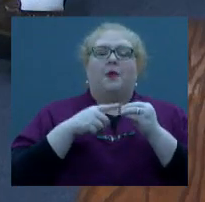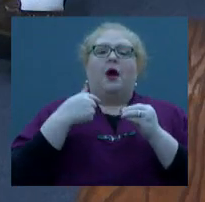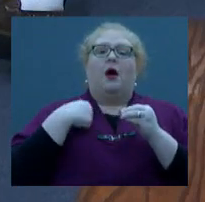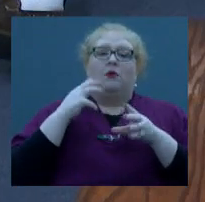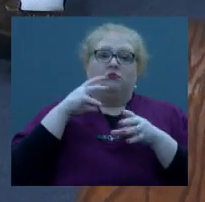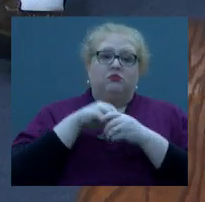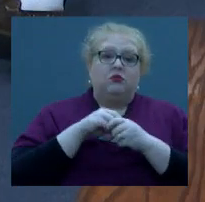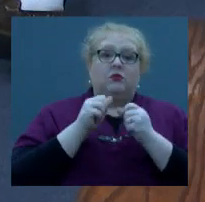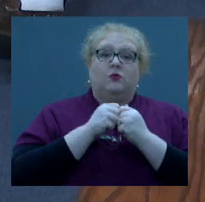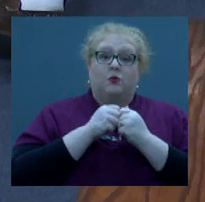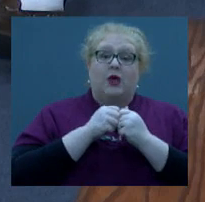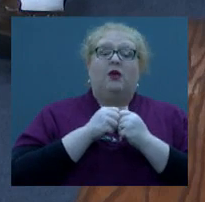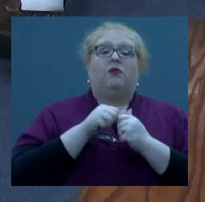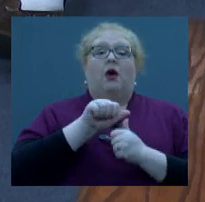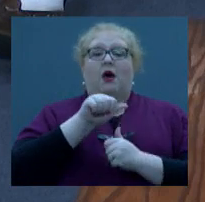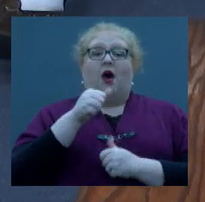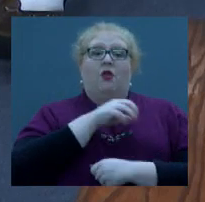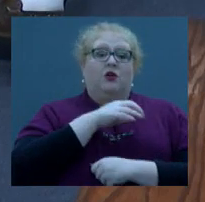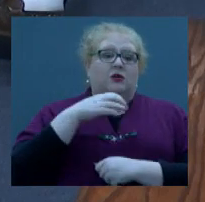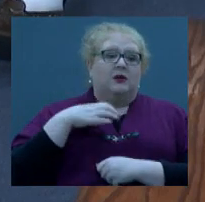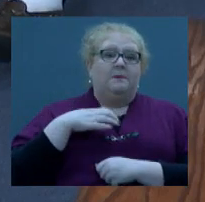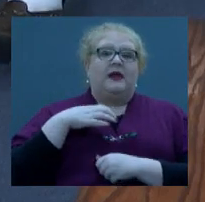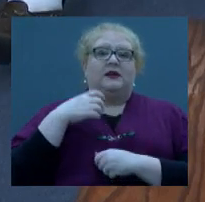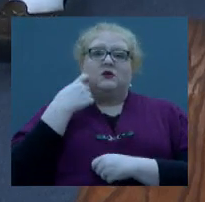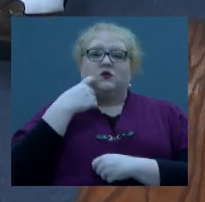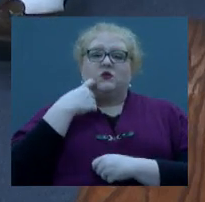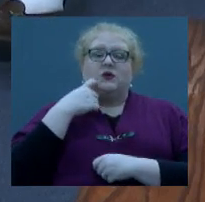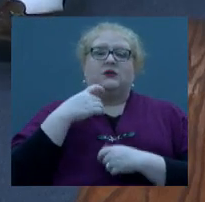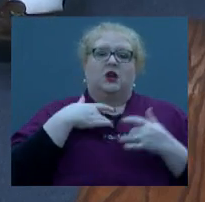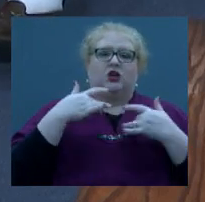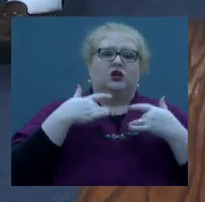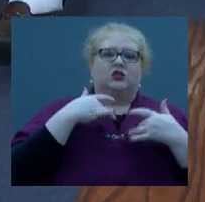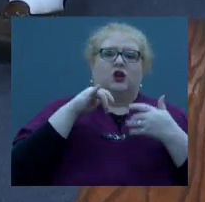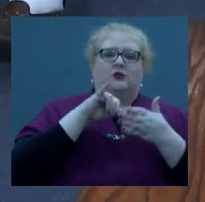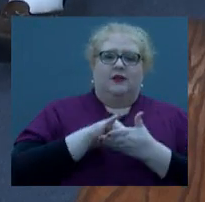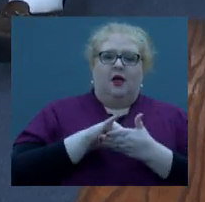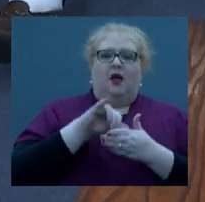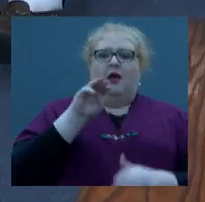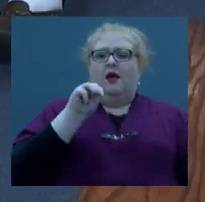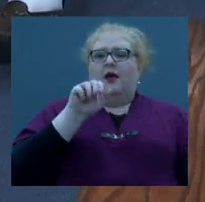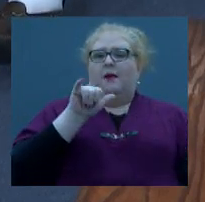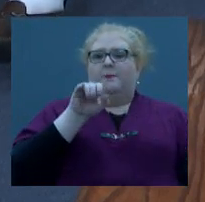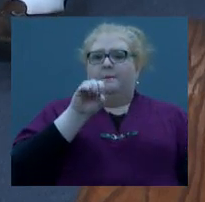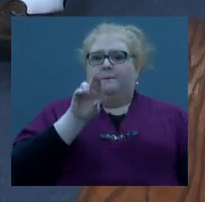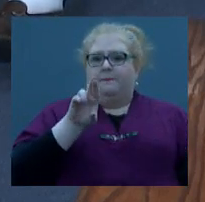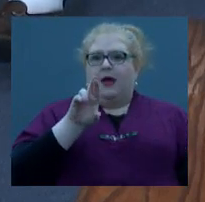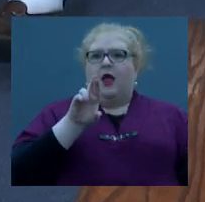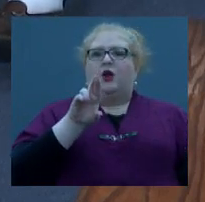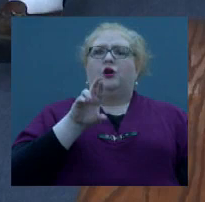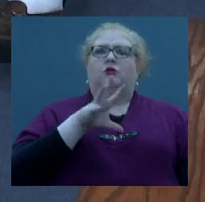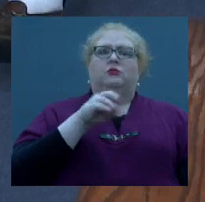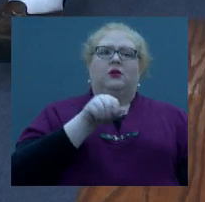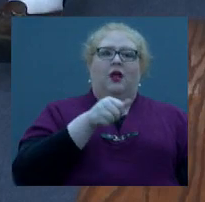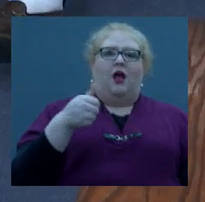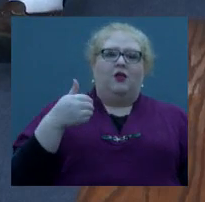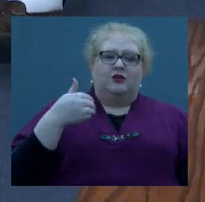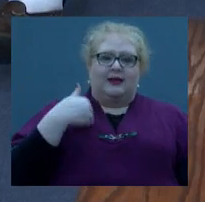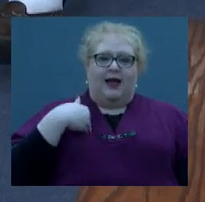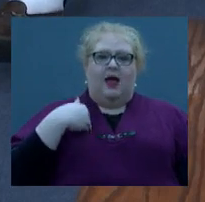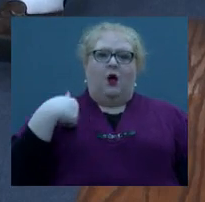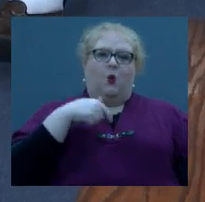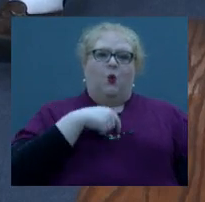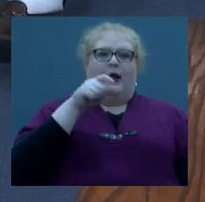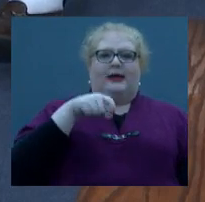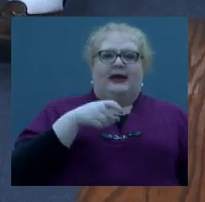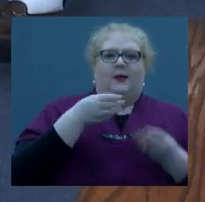committees recently about some concerns that the mayor and others have, that we need the property tax,